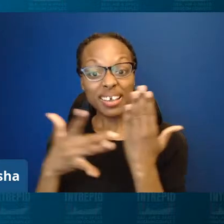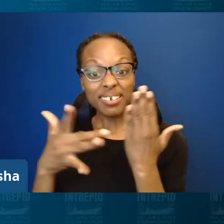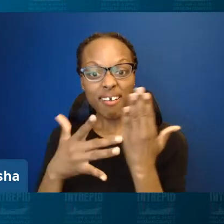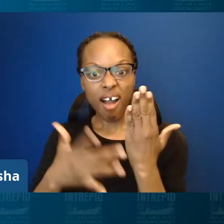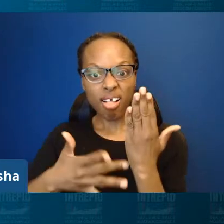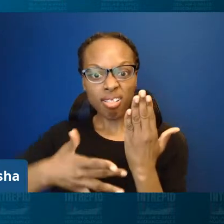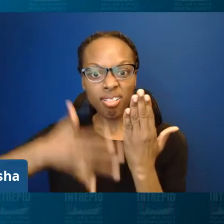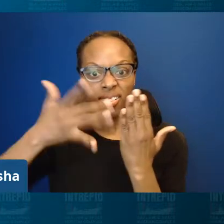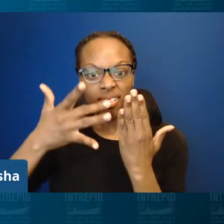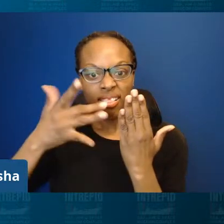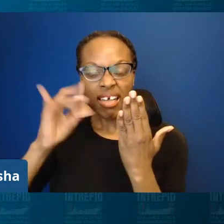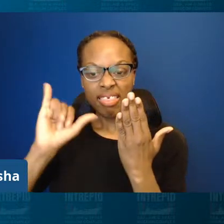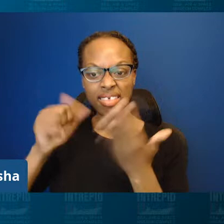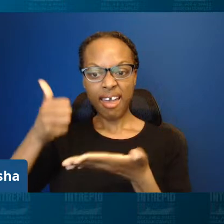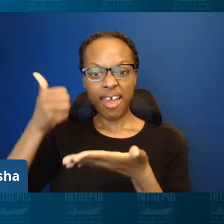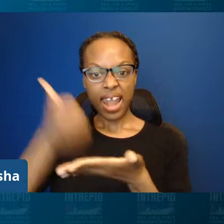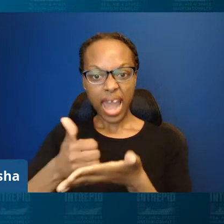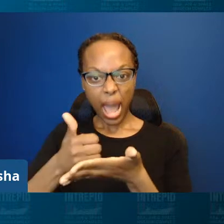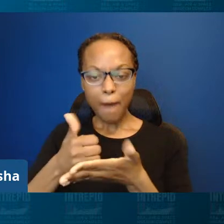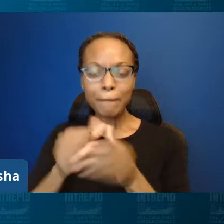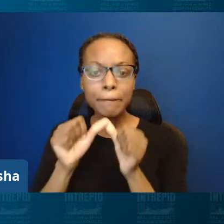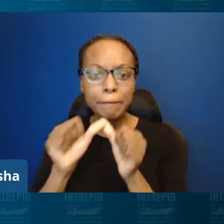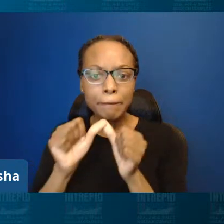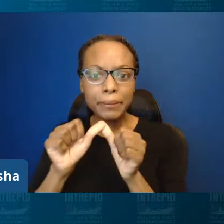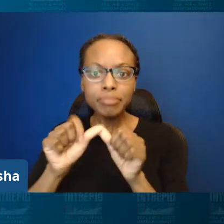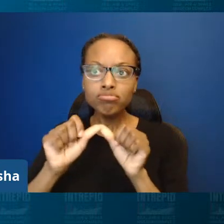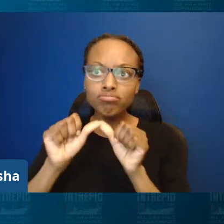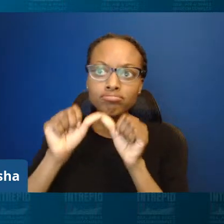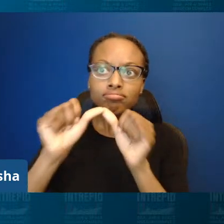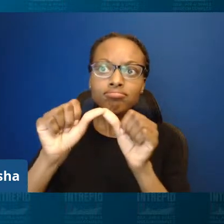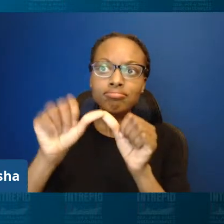and longer into space. So let's roll the video.